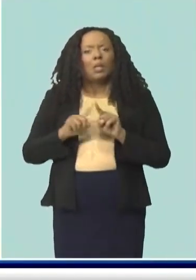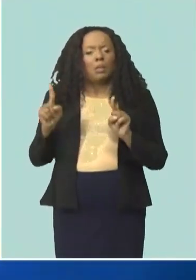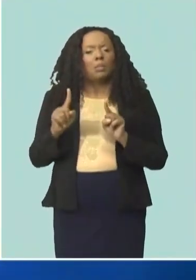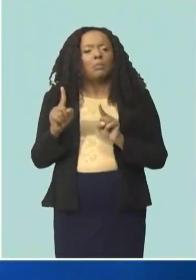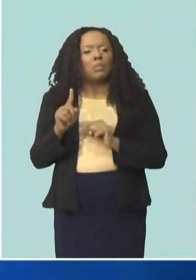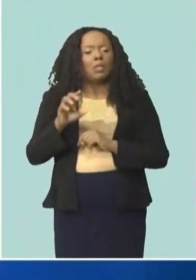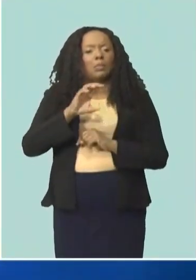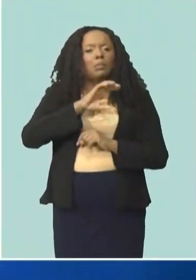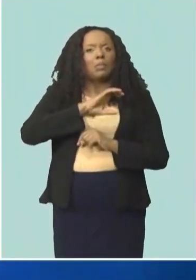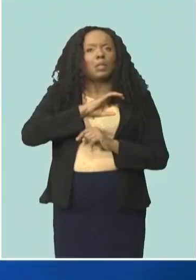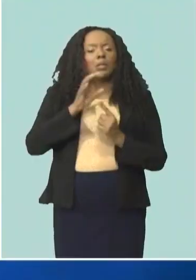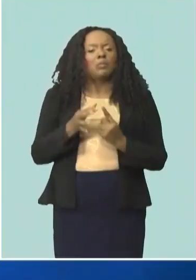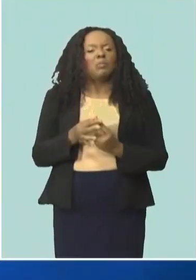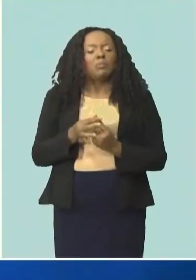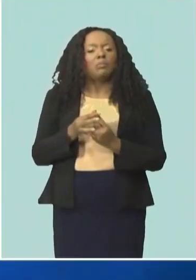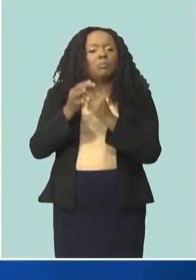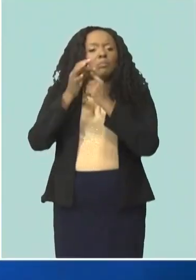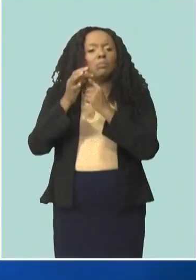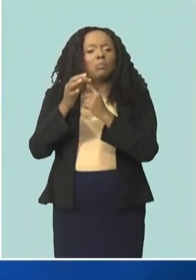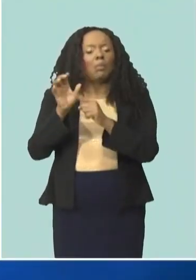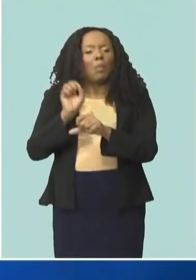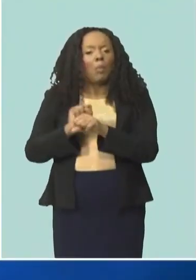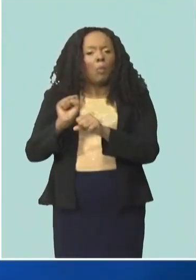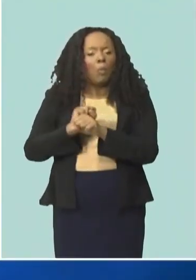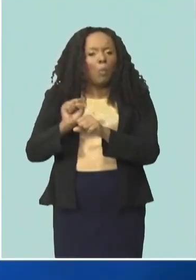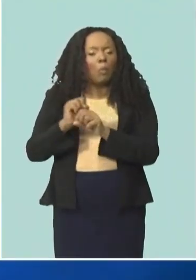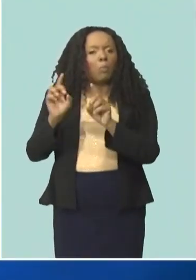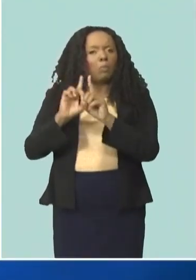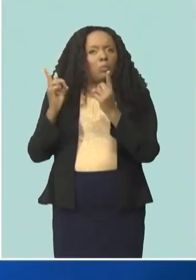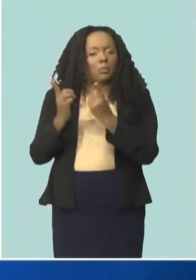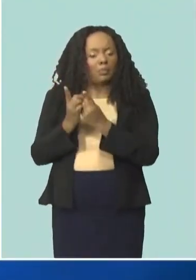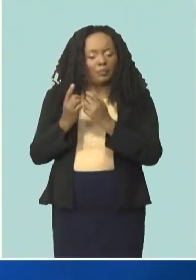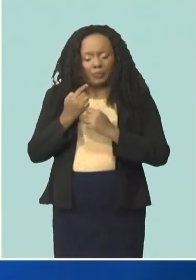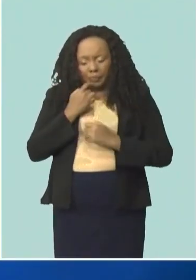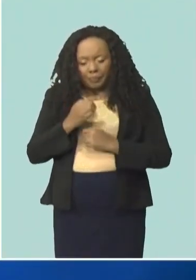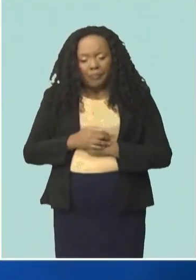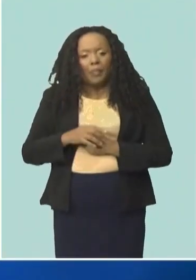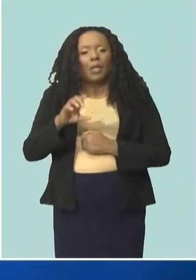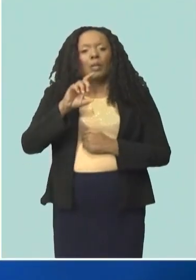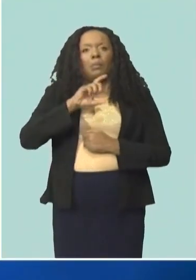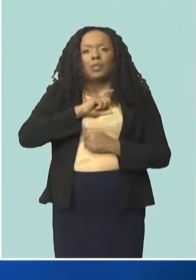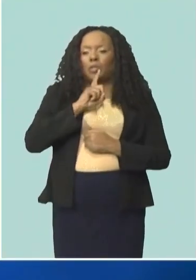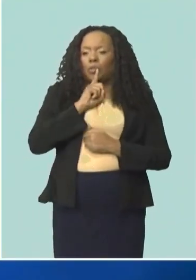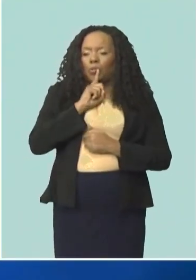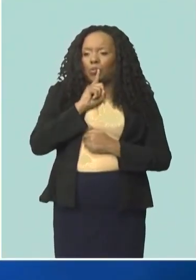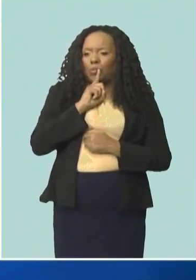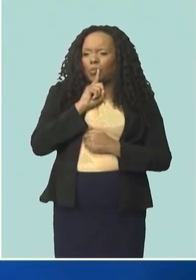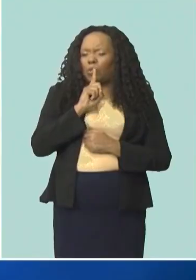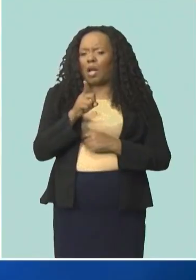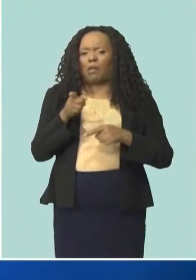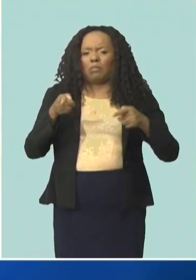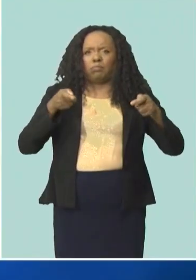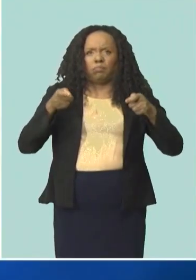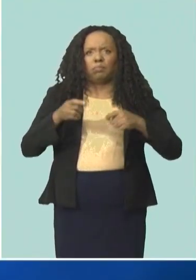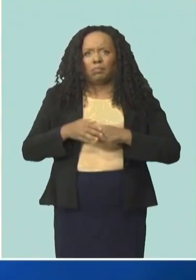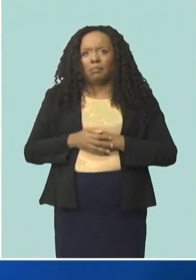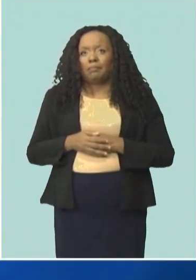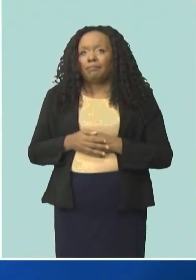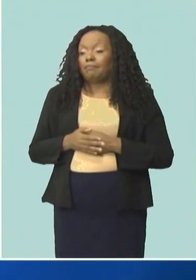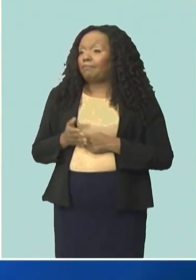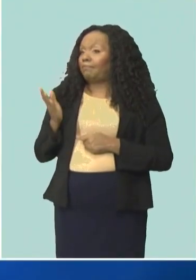Police Service's Special Operations Management Service Division, says police have been tightening their grip. As of September,